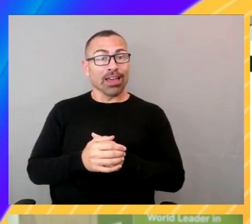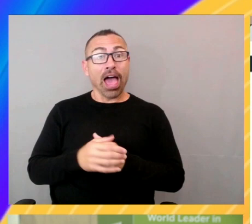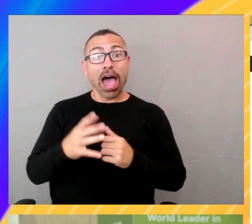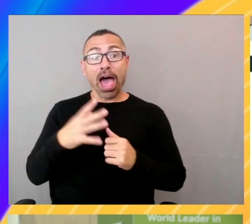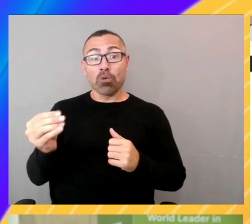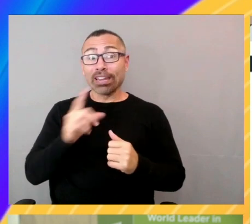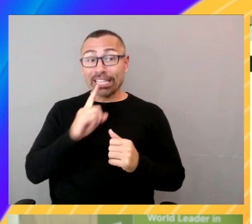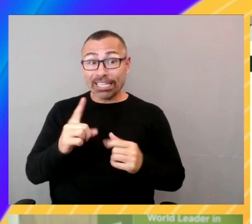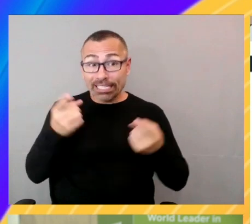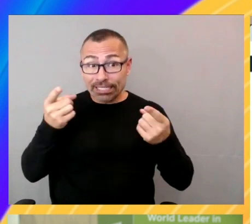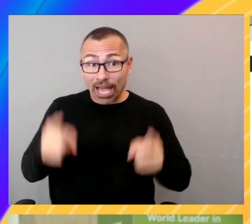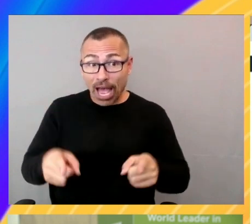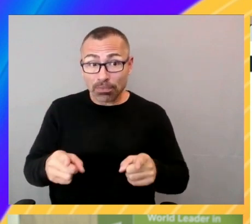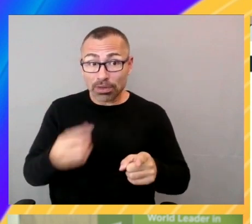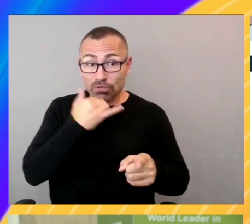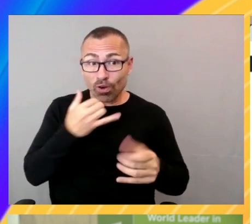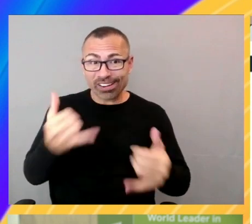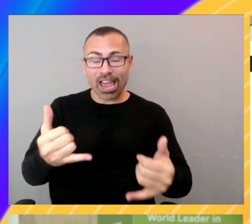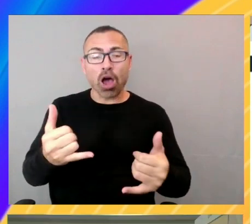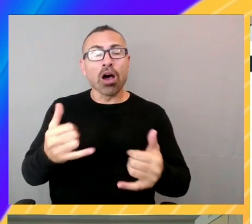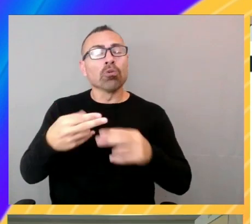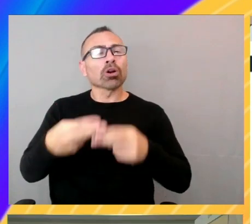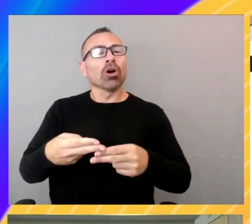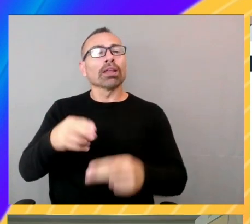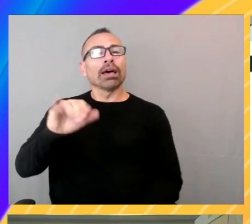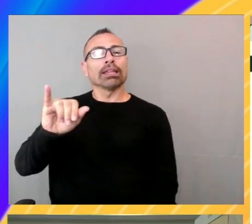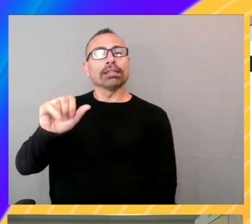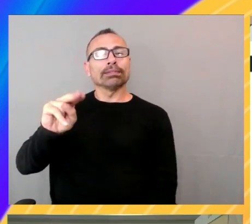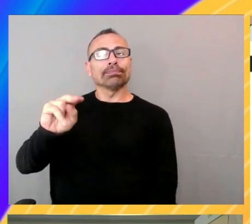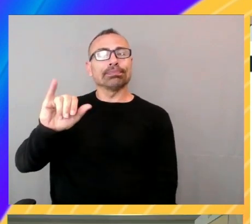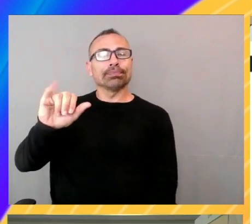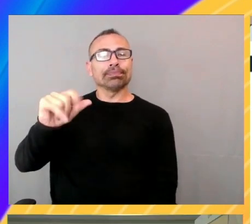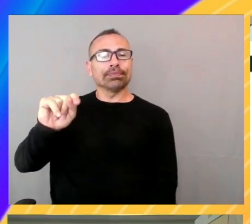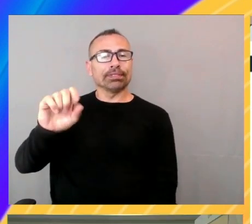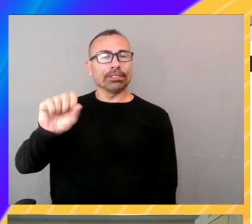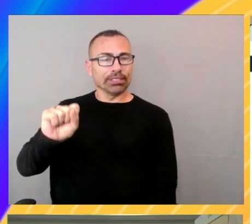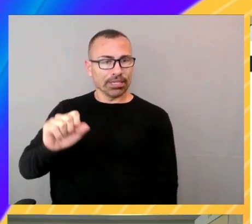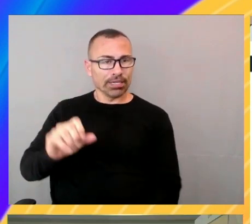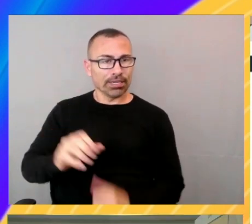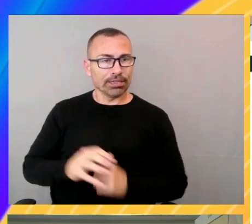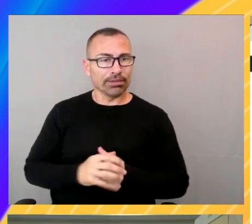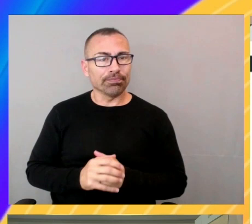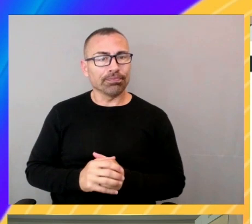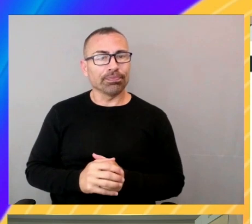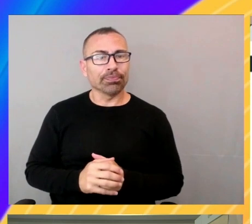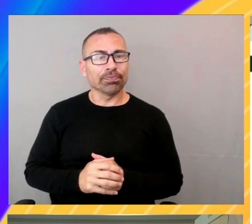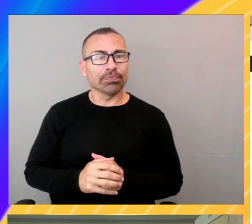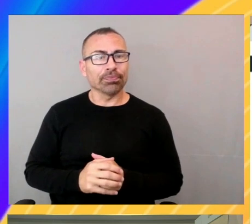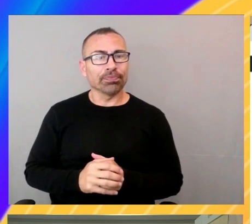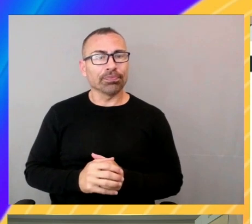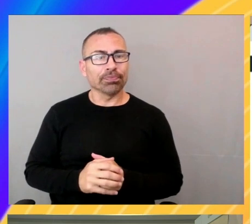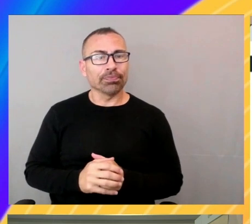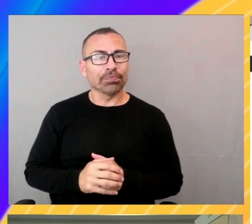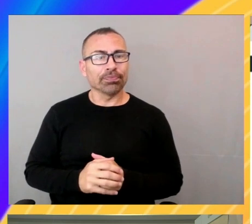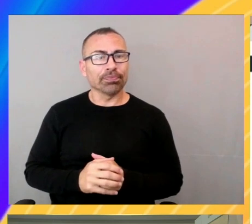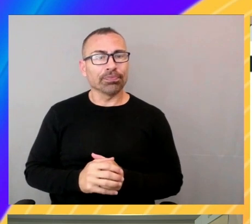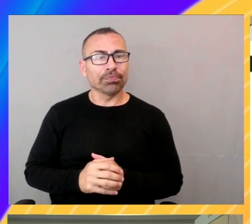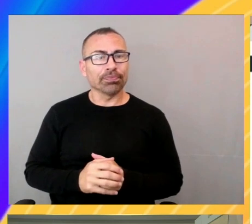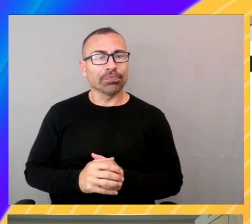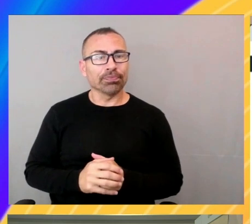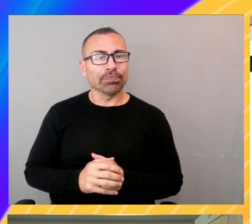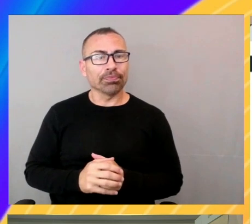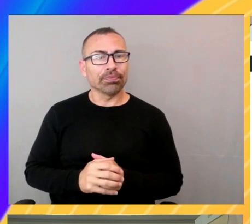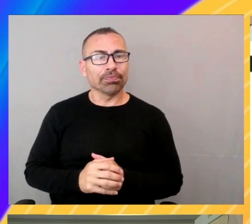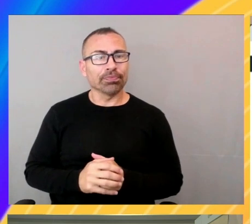the insights. And this isn't requiring custom tooling to be created, or a